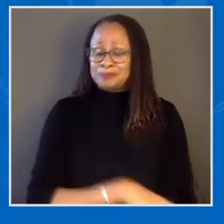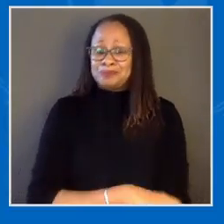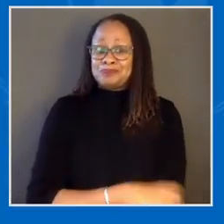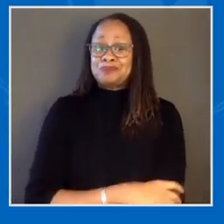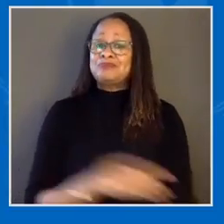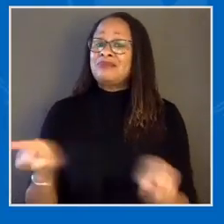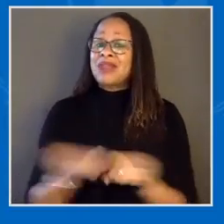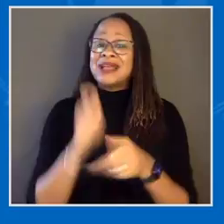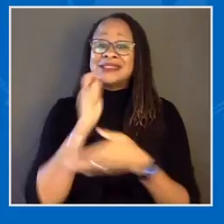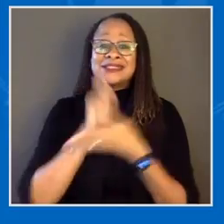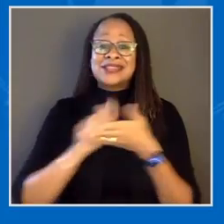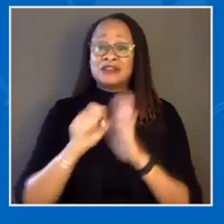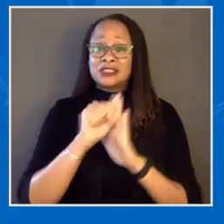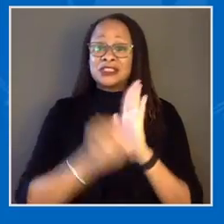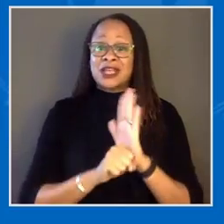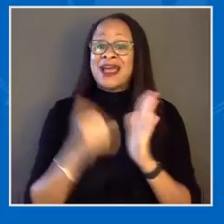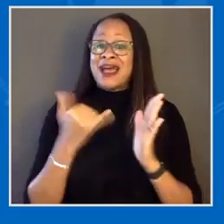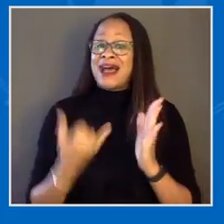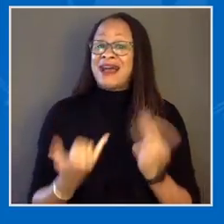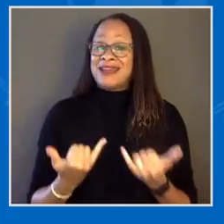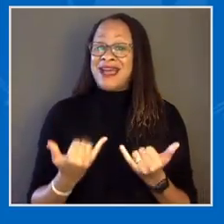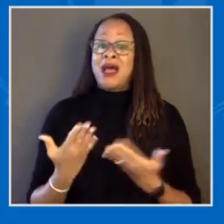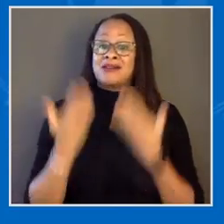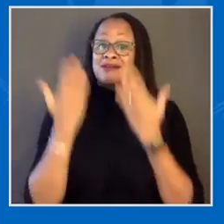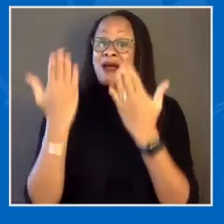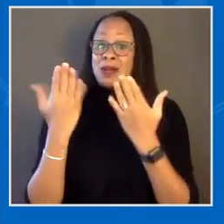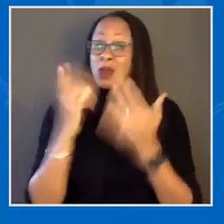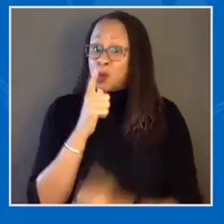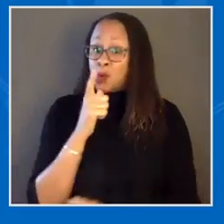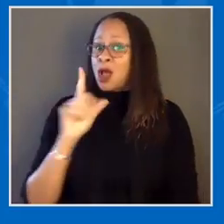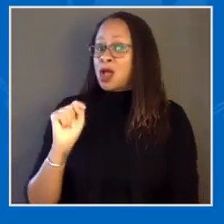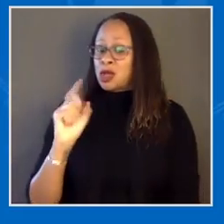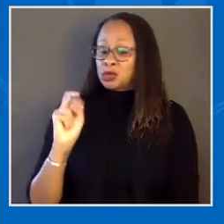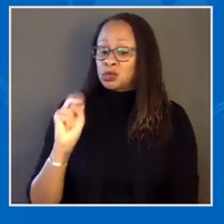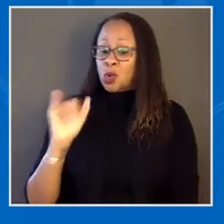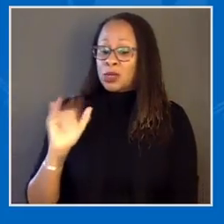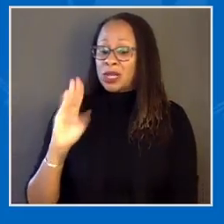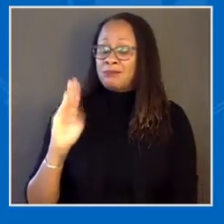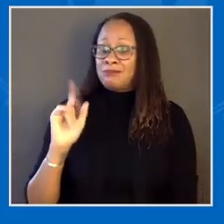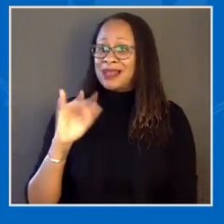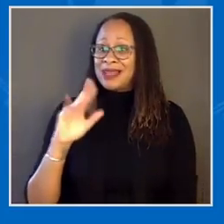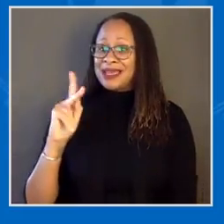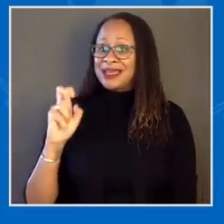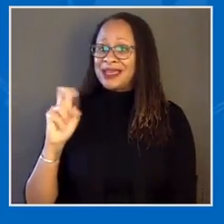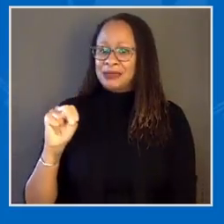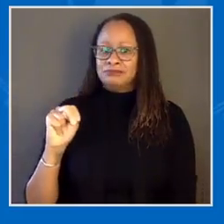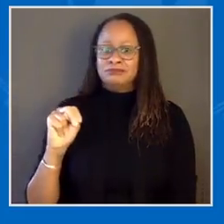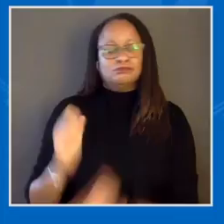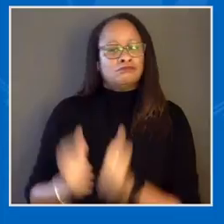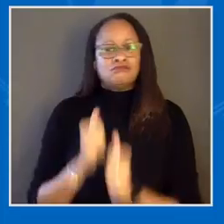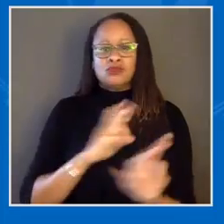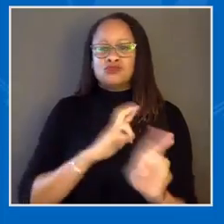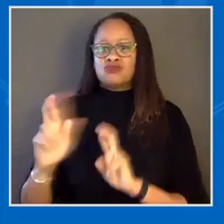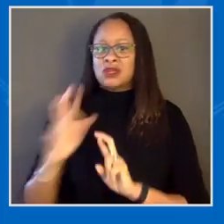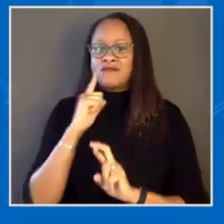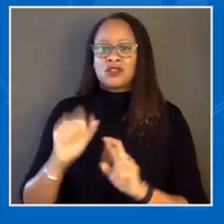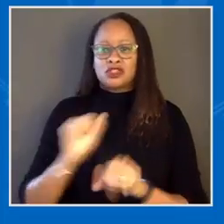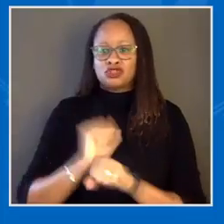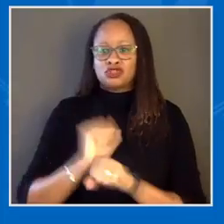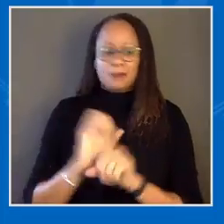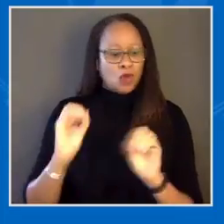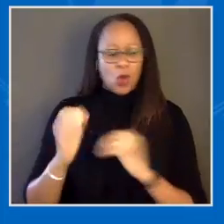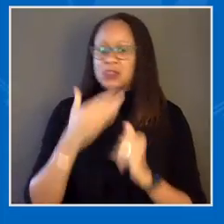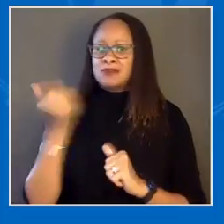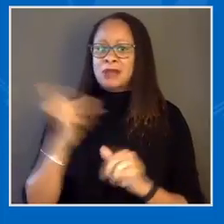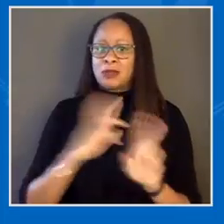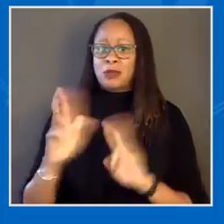State, I nominate Tony Blinken. He's one of the better prepared for this job. No one's better prepared, in my view. He will